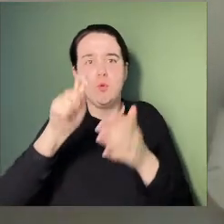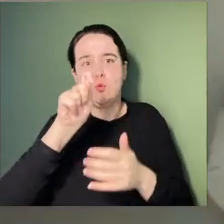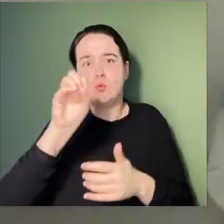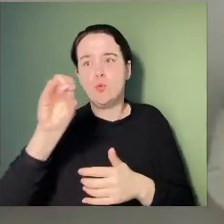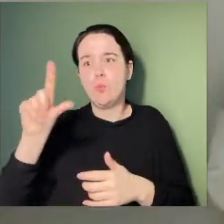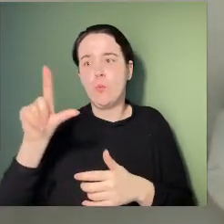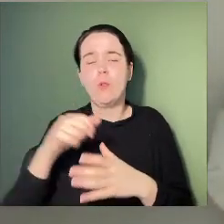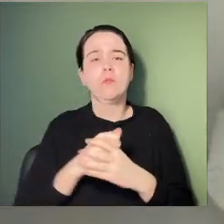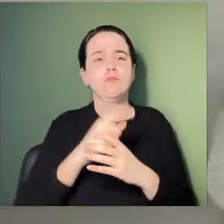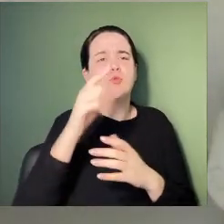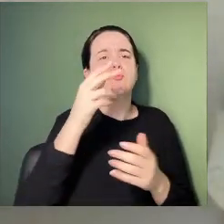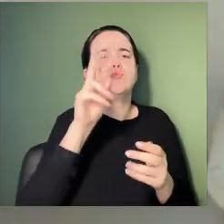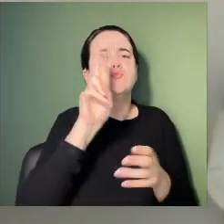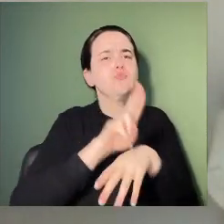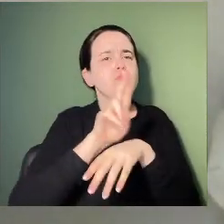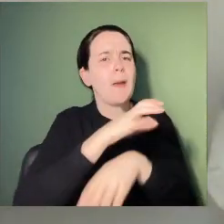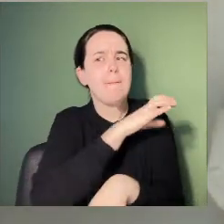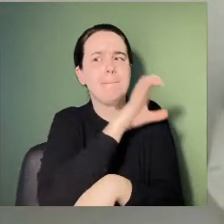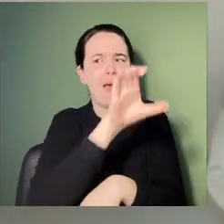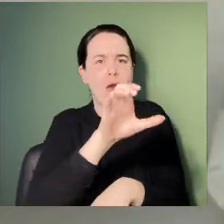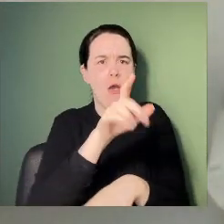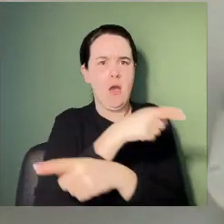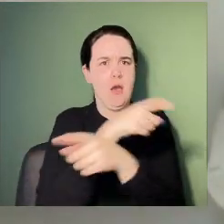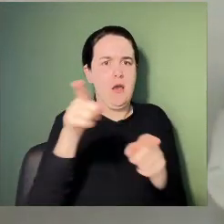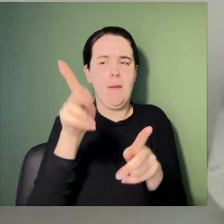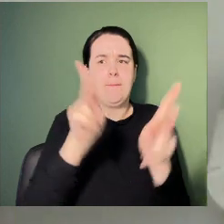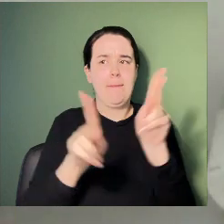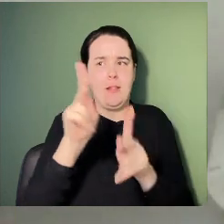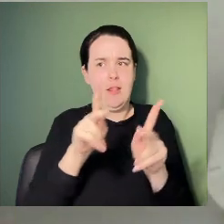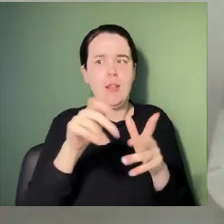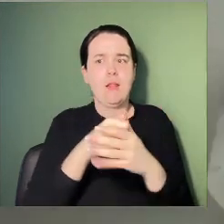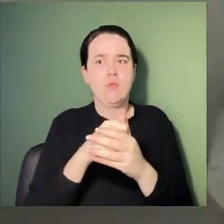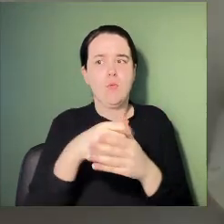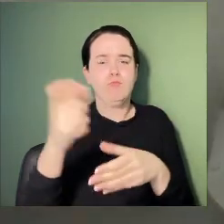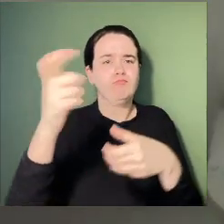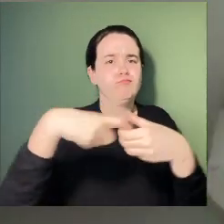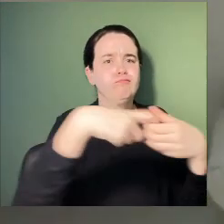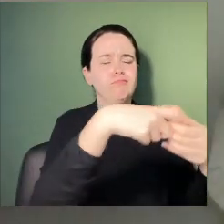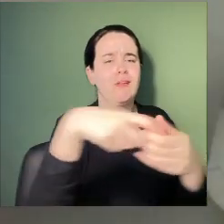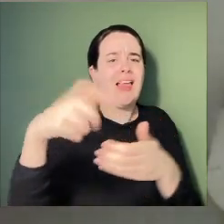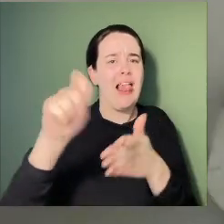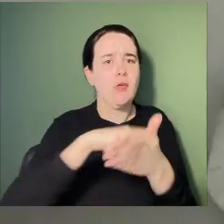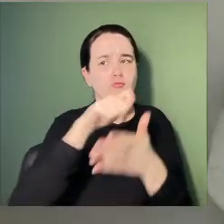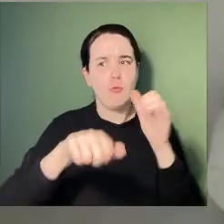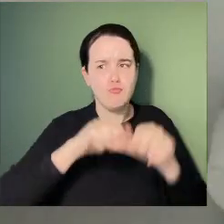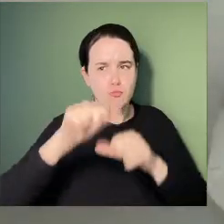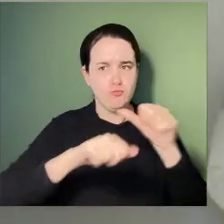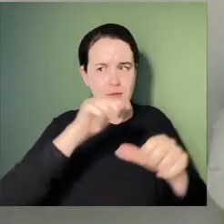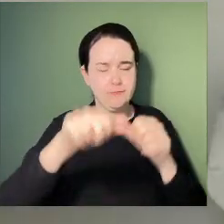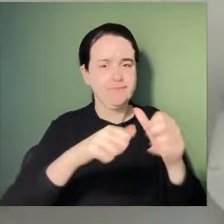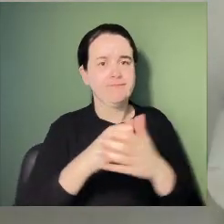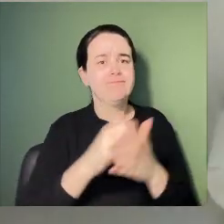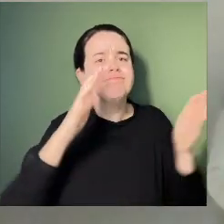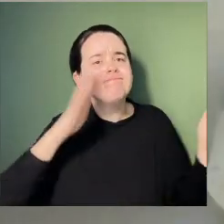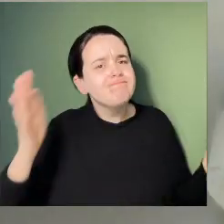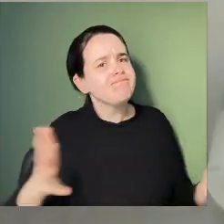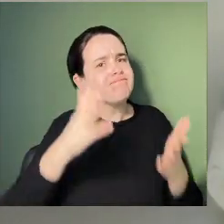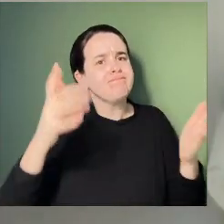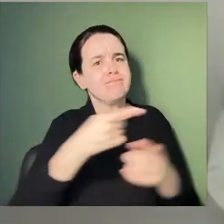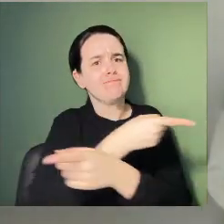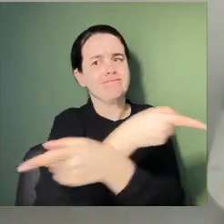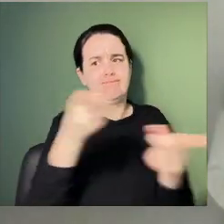able to participate in the electoral process. Basically, using the tool to engage citizens